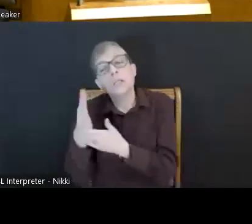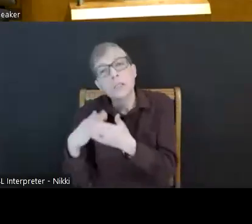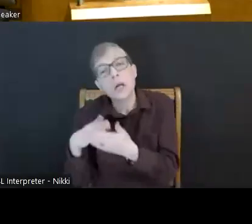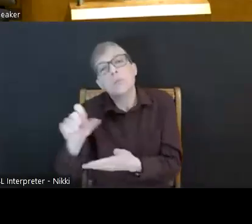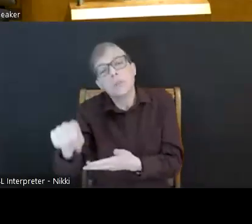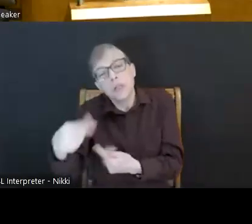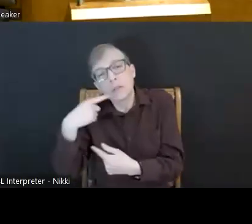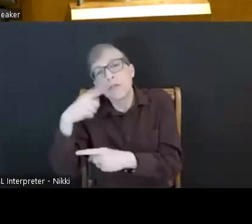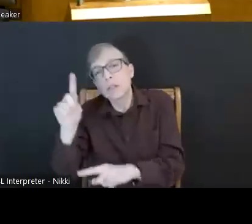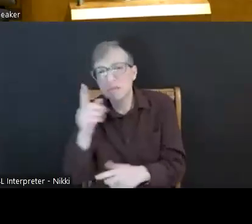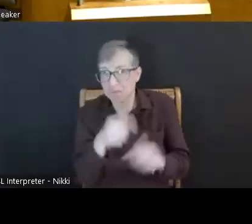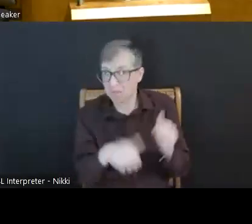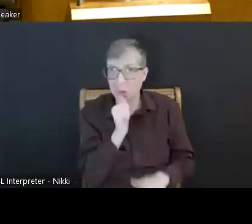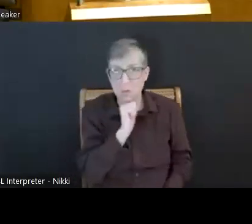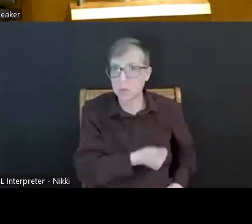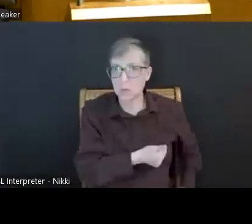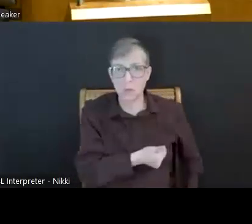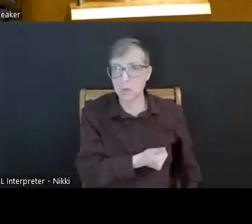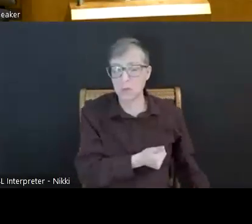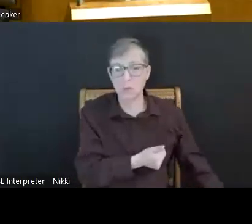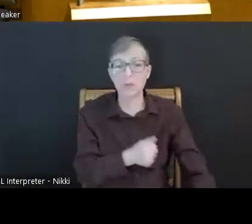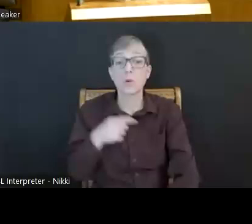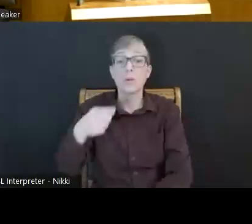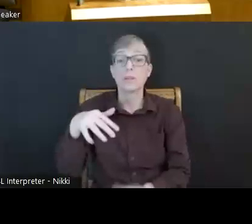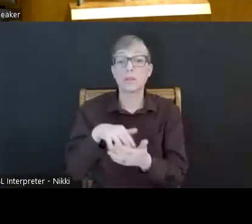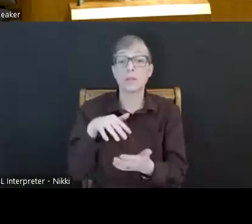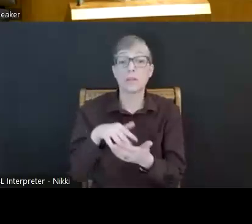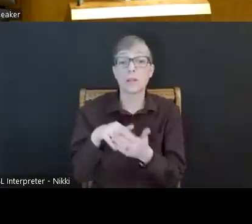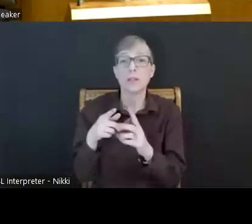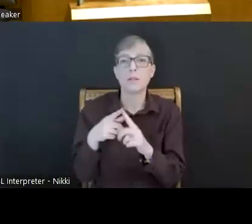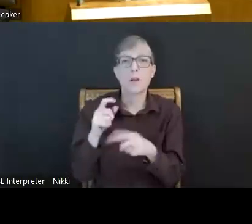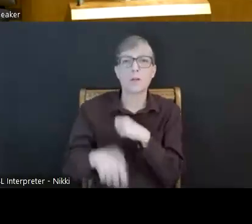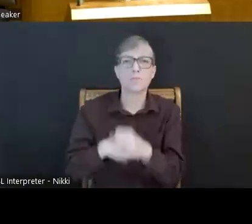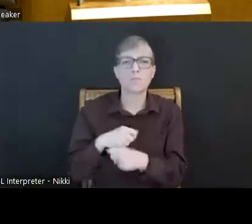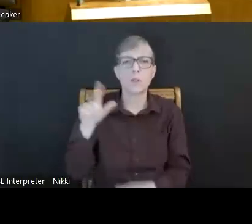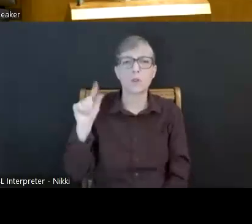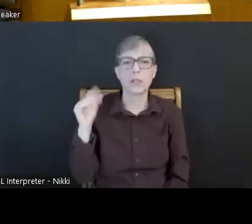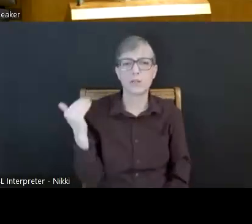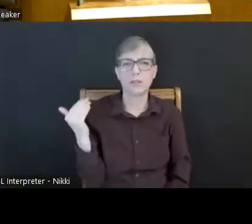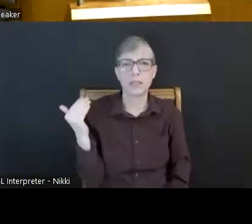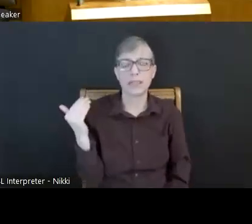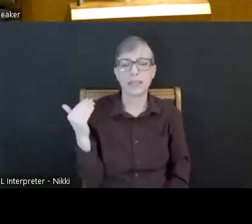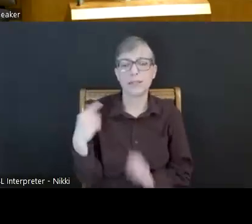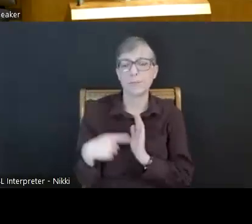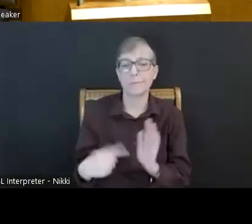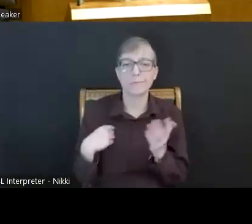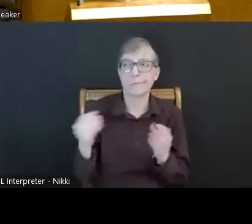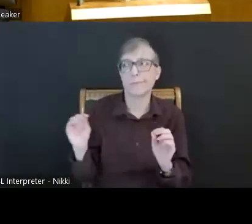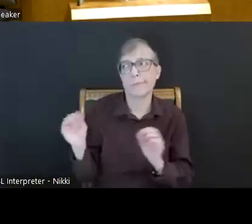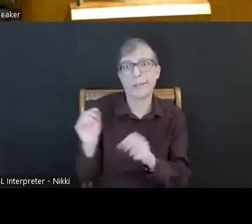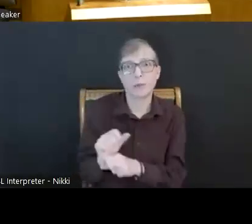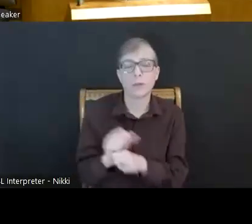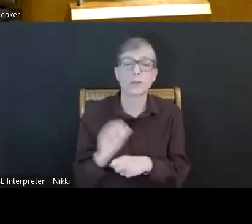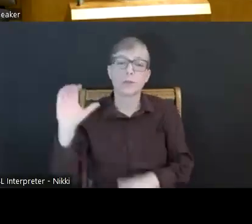2016, again, basically saying, you know, nothing's working. What had been tried, CBT, problem-solving therapy,